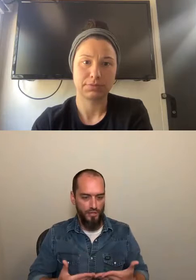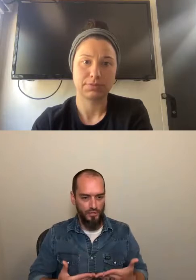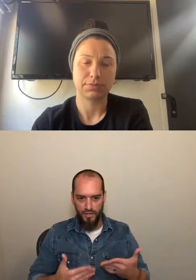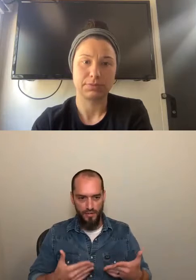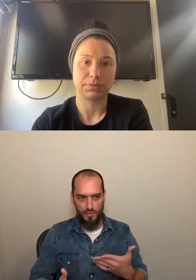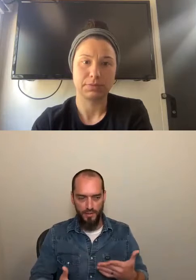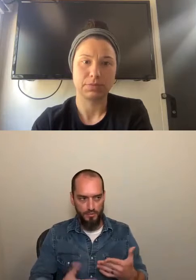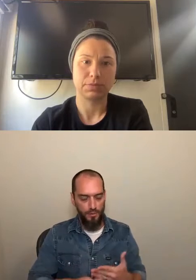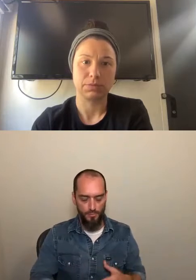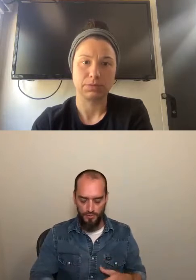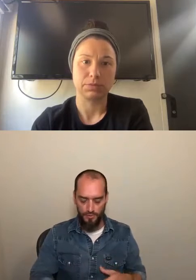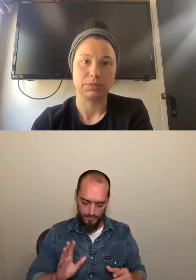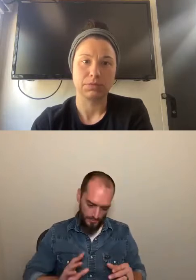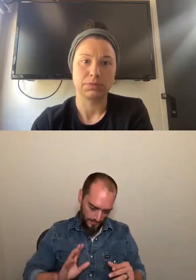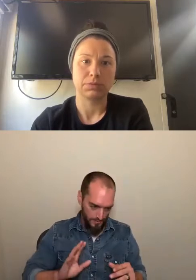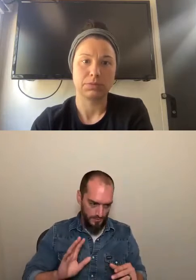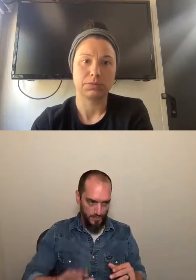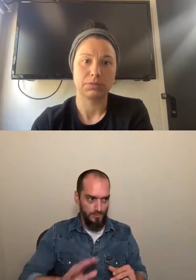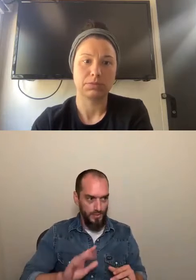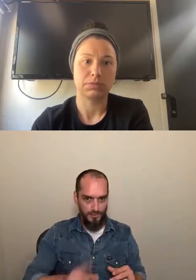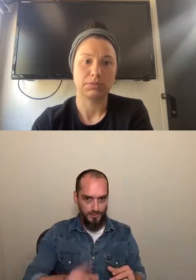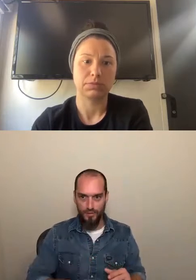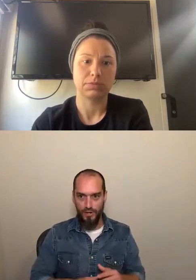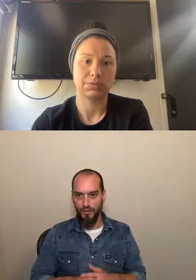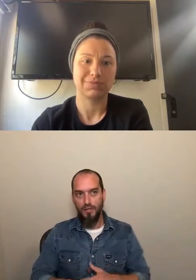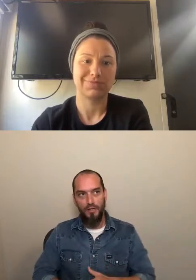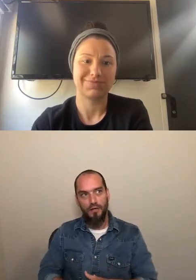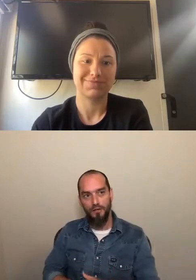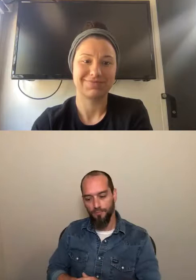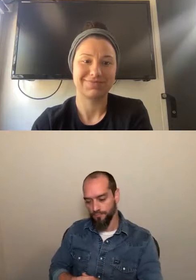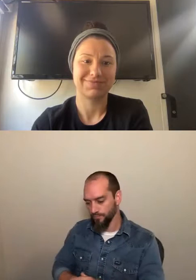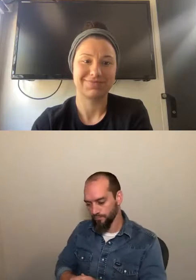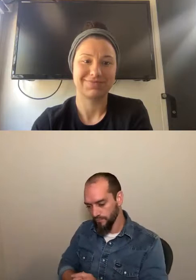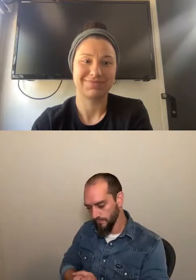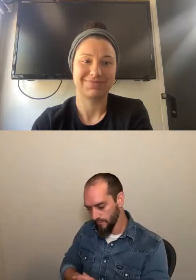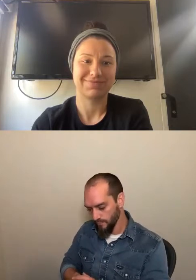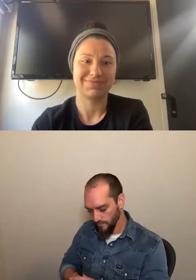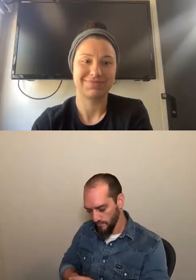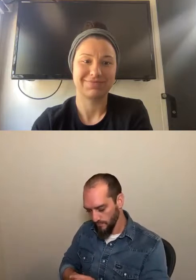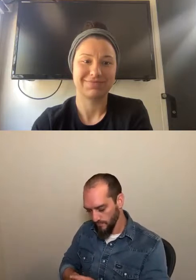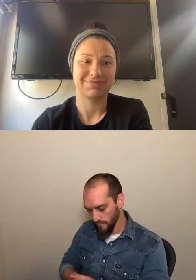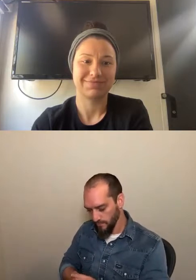not educating our inspectors properly, but sorry, sometimes I bounce around.